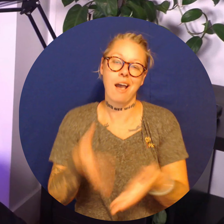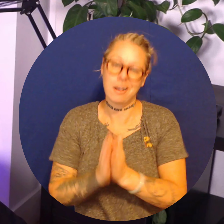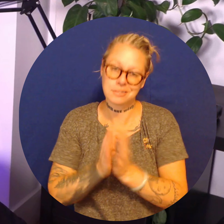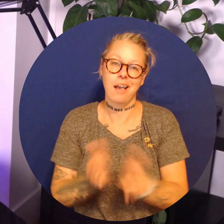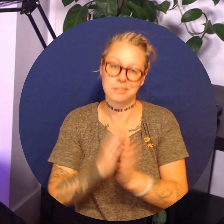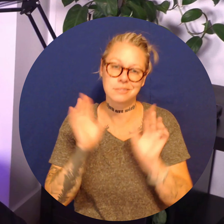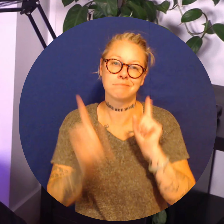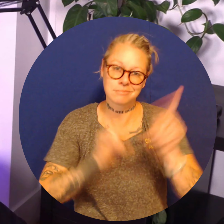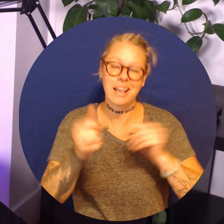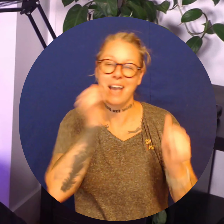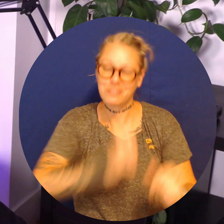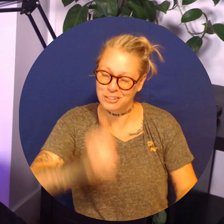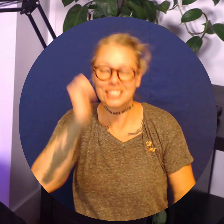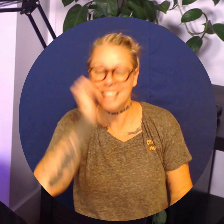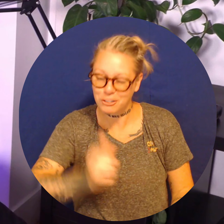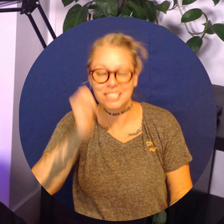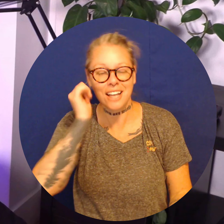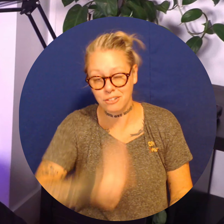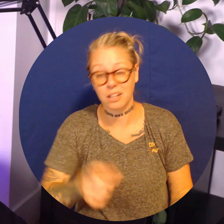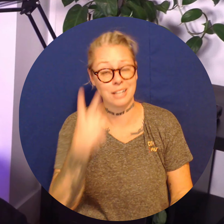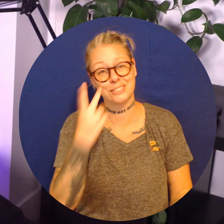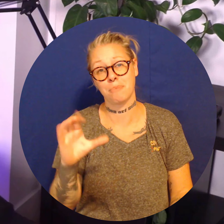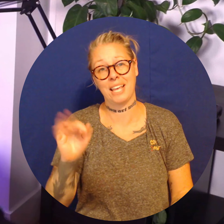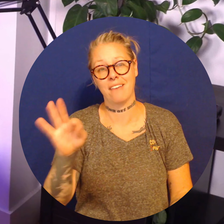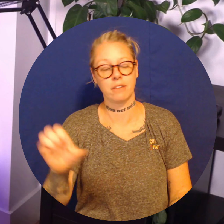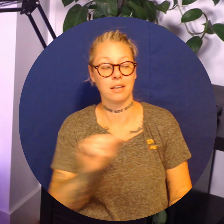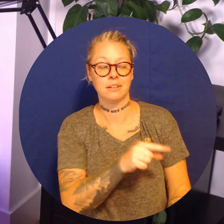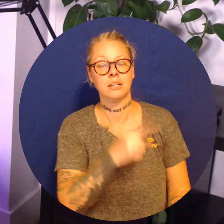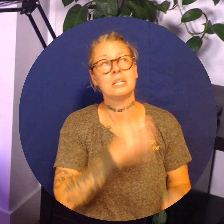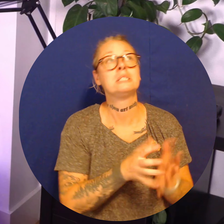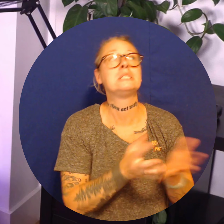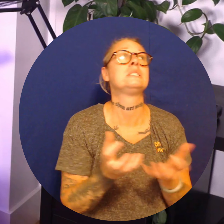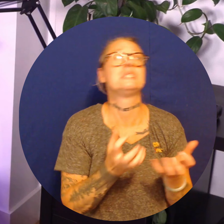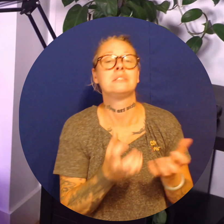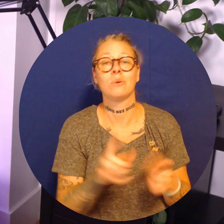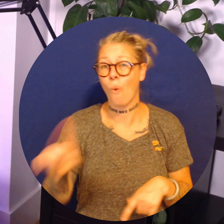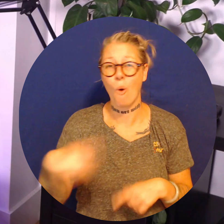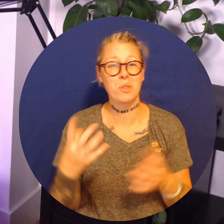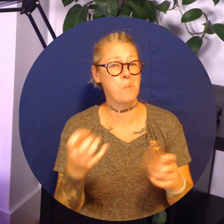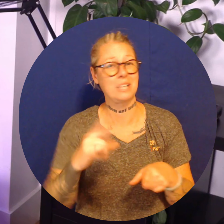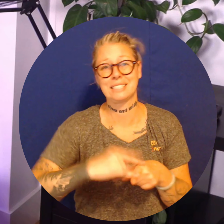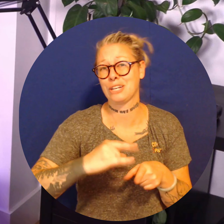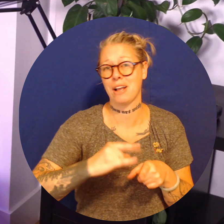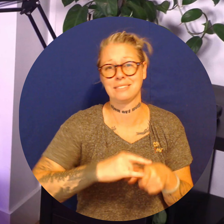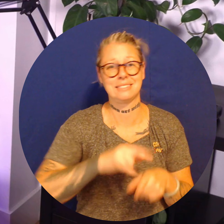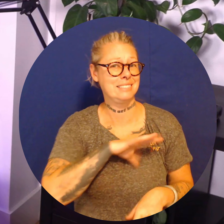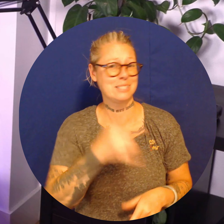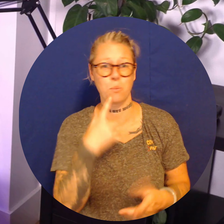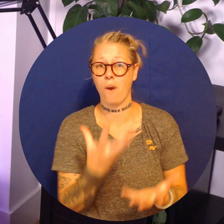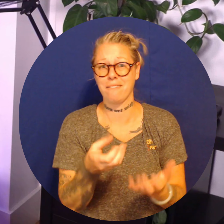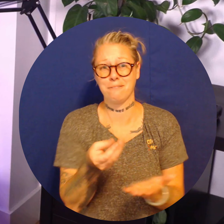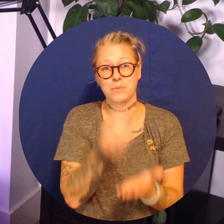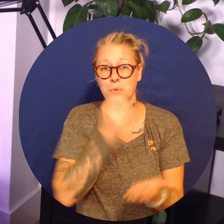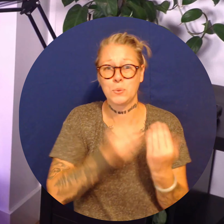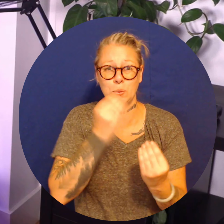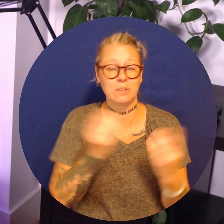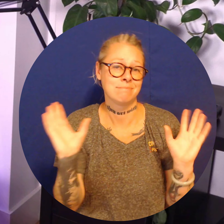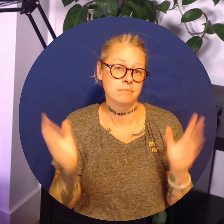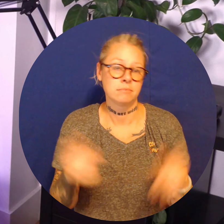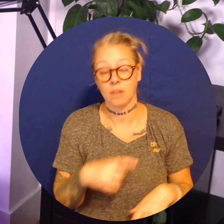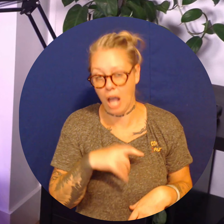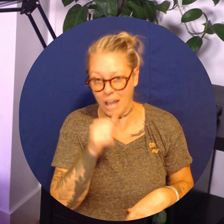for cigarettes every day like i saw him at the cafe and she was even like he only asked for smokes like he doesn't want food